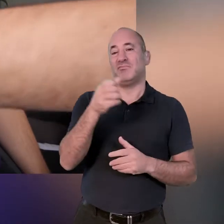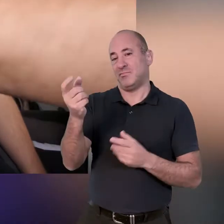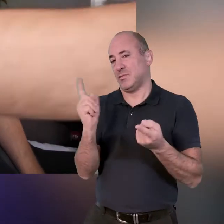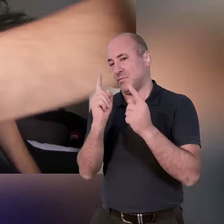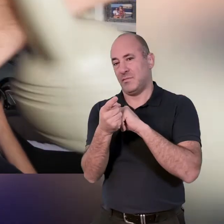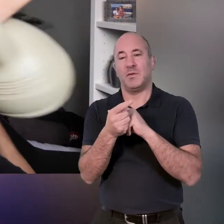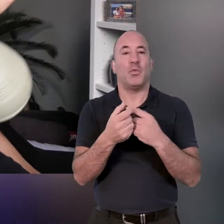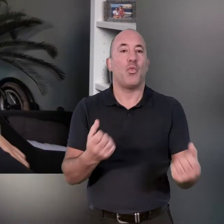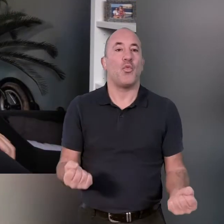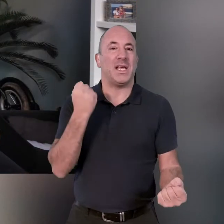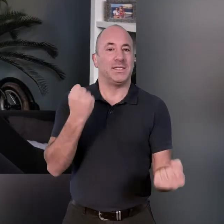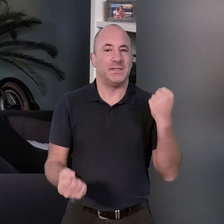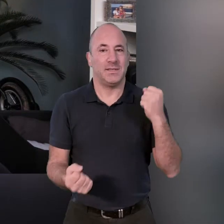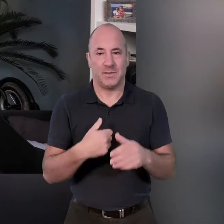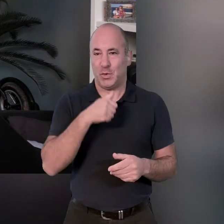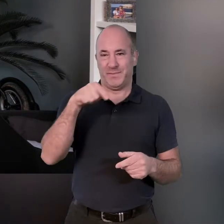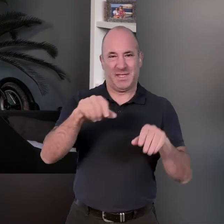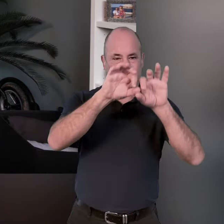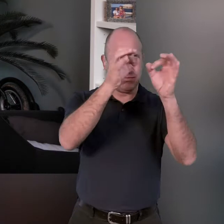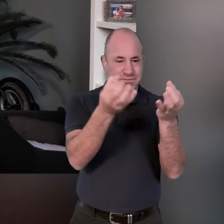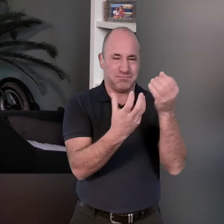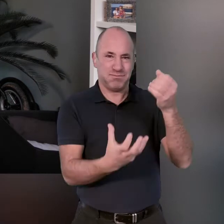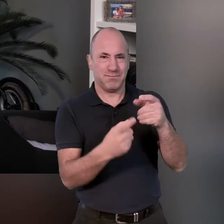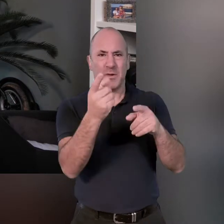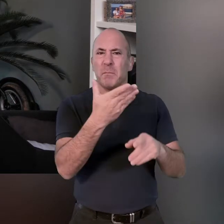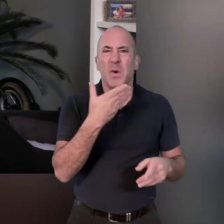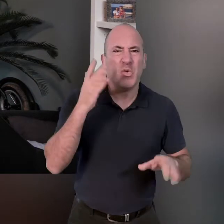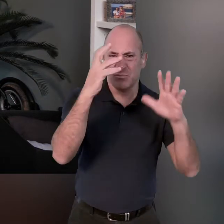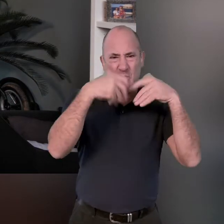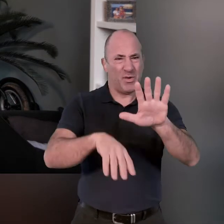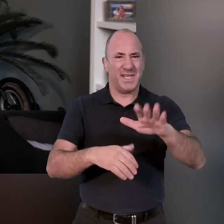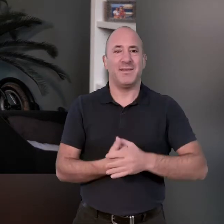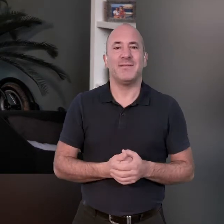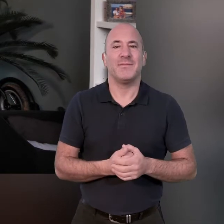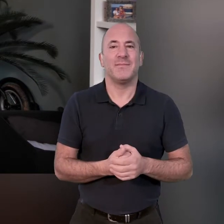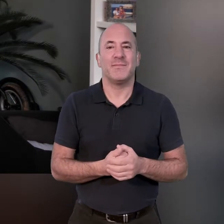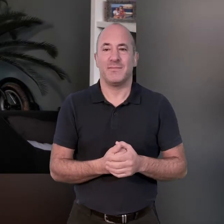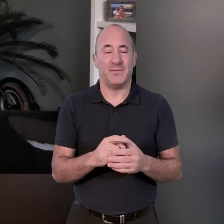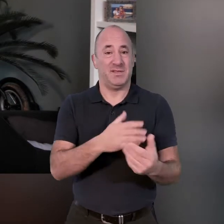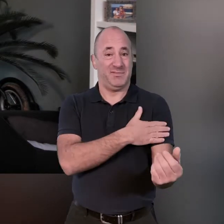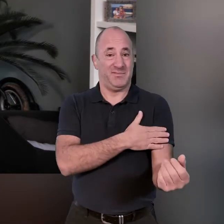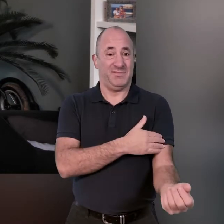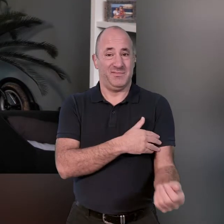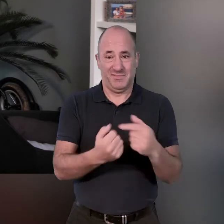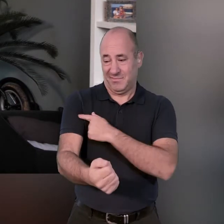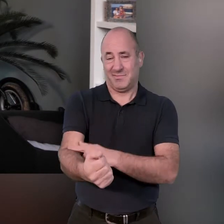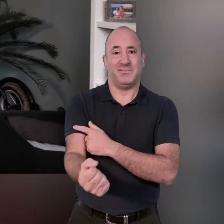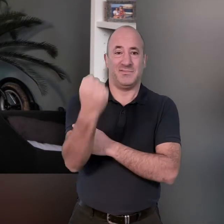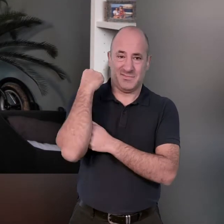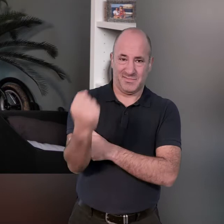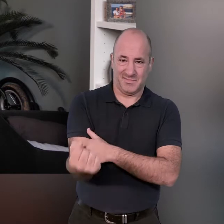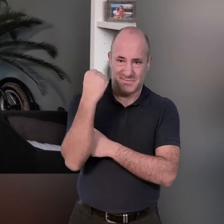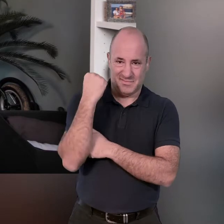down. We're going to grab our weight. I'm using a kettlebell, but don't worry, you don't have to use this. We're going to go from bicep curl